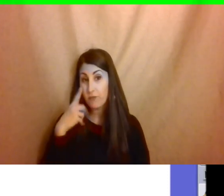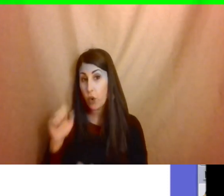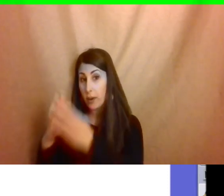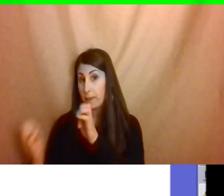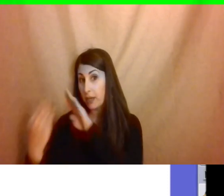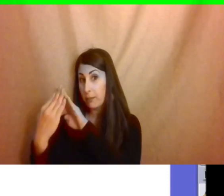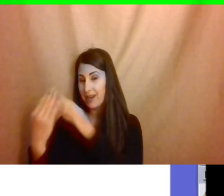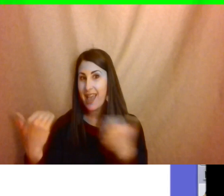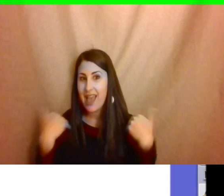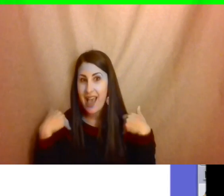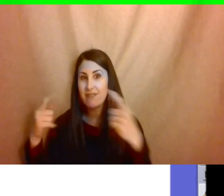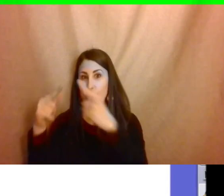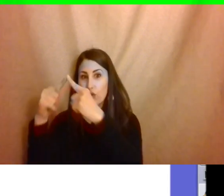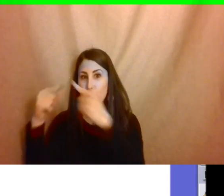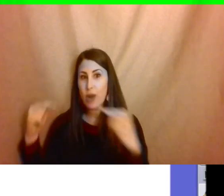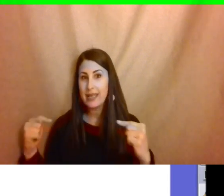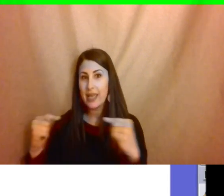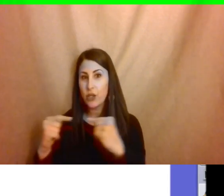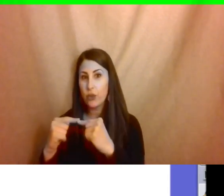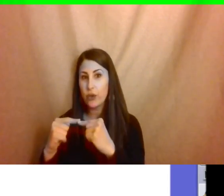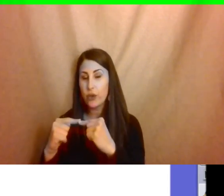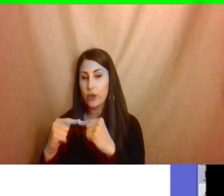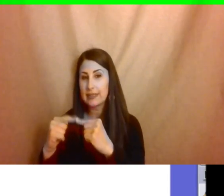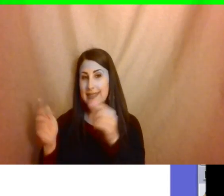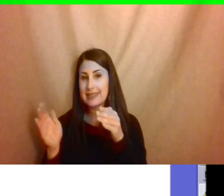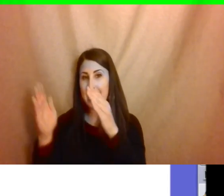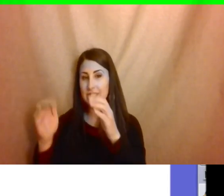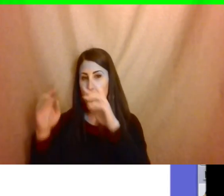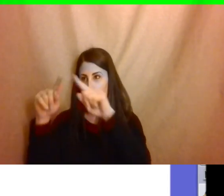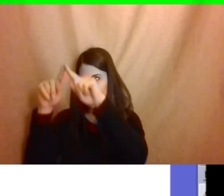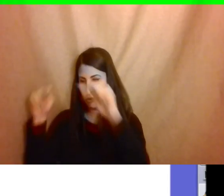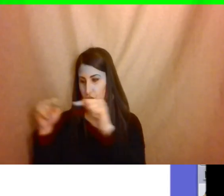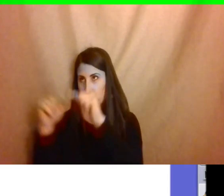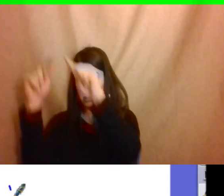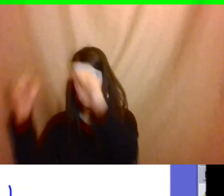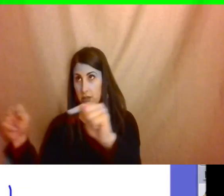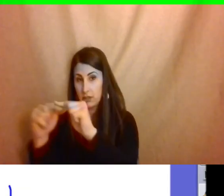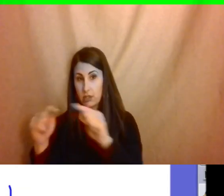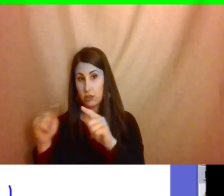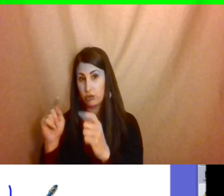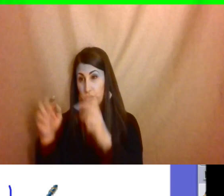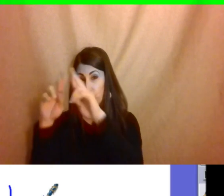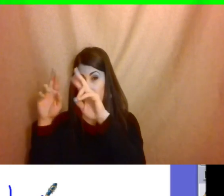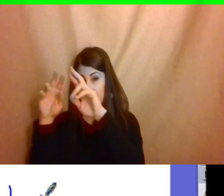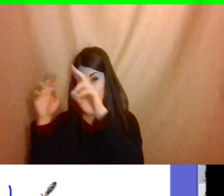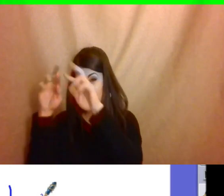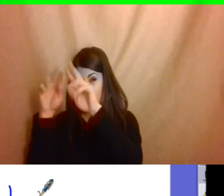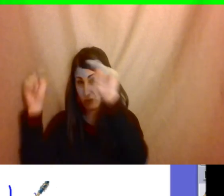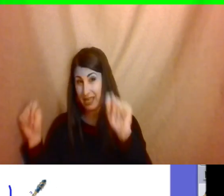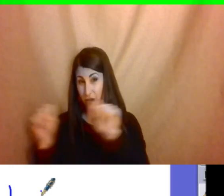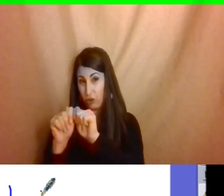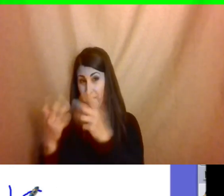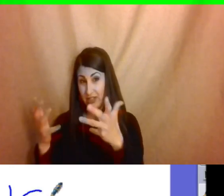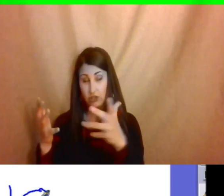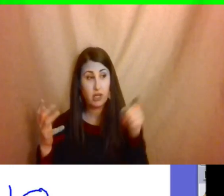know these differences, right, between prisms and pyramids. Okay. And also think about, wait, what